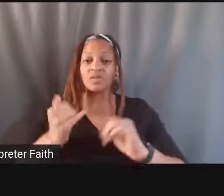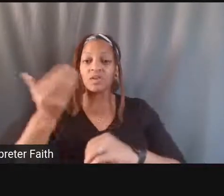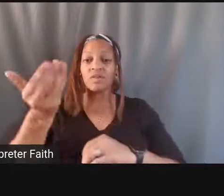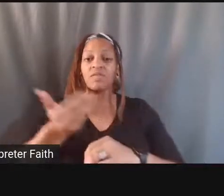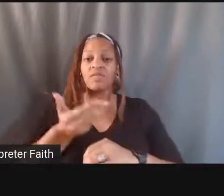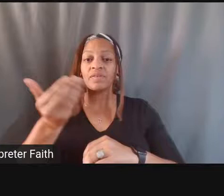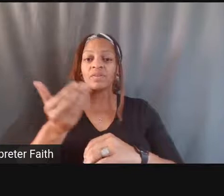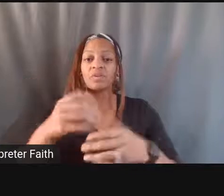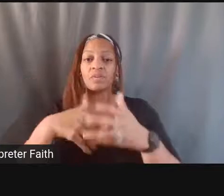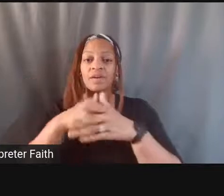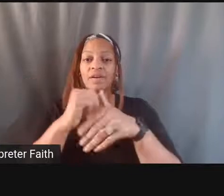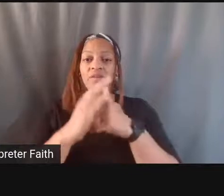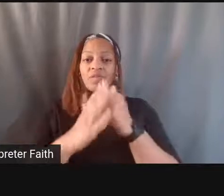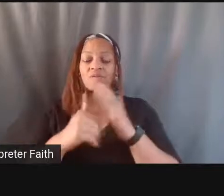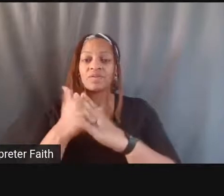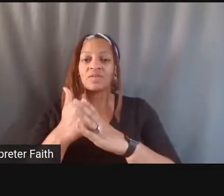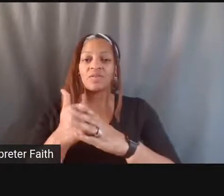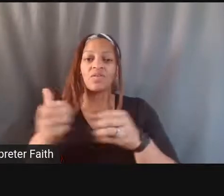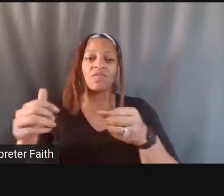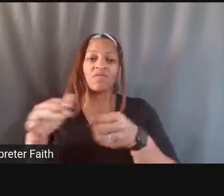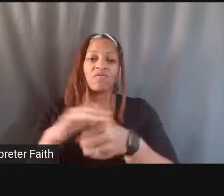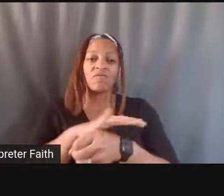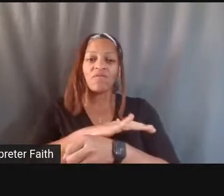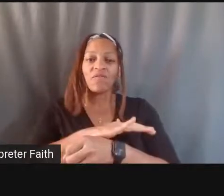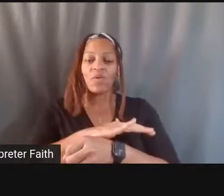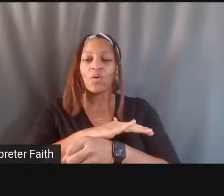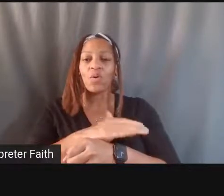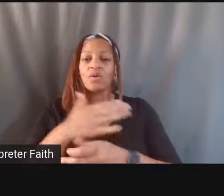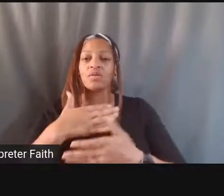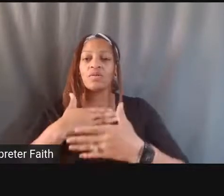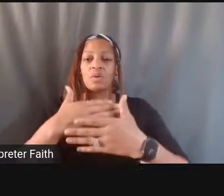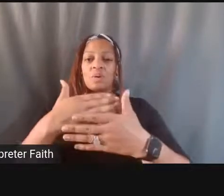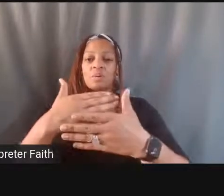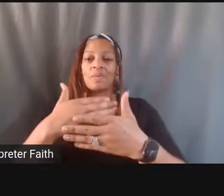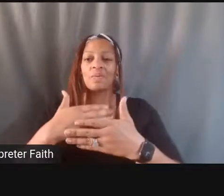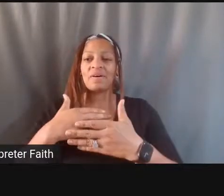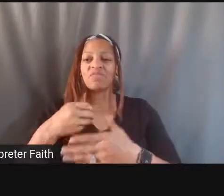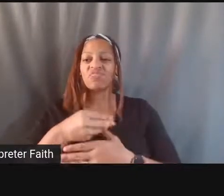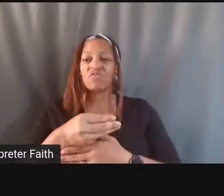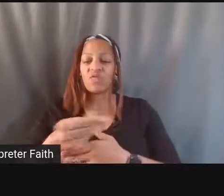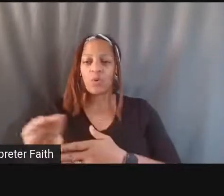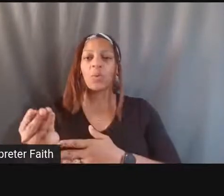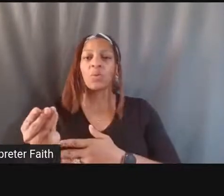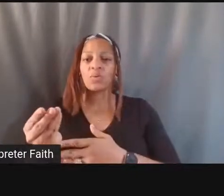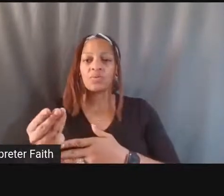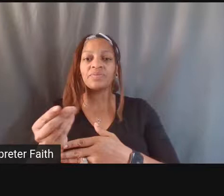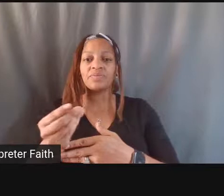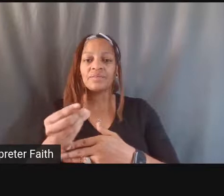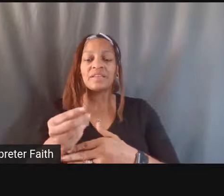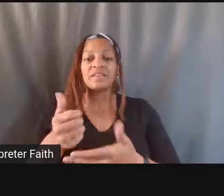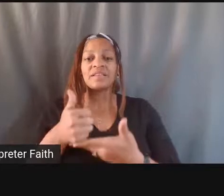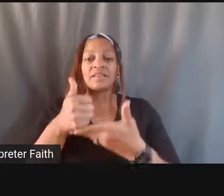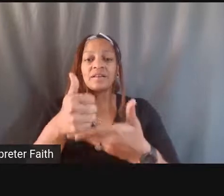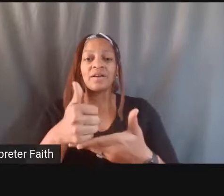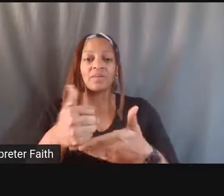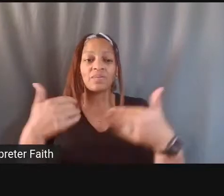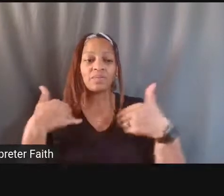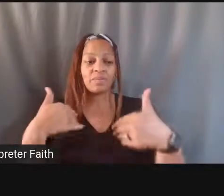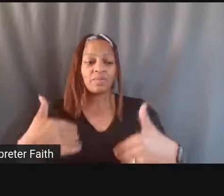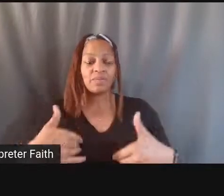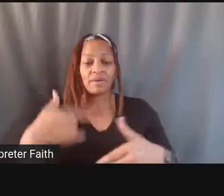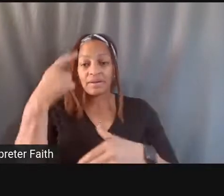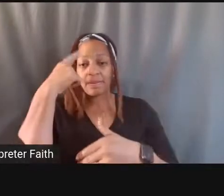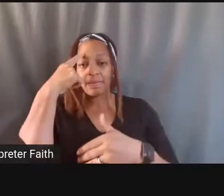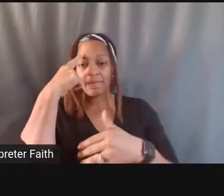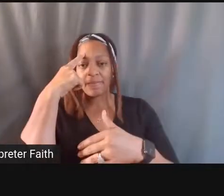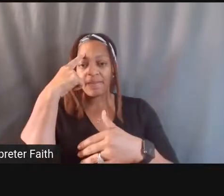Take a few full breaths to help your body and mind to begin to relax.